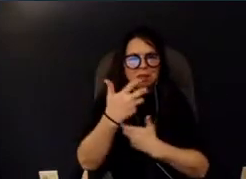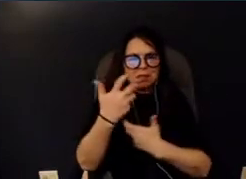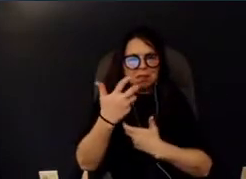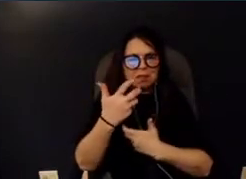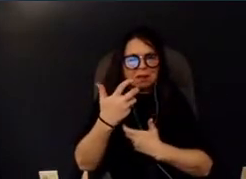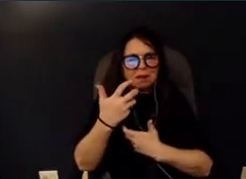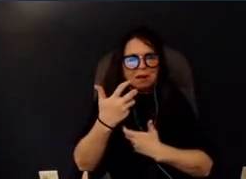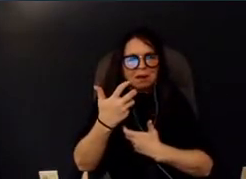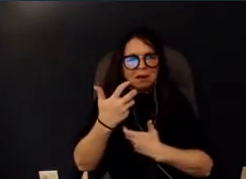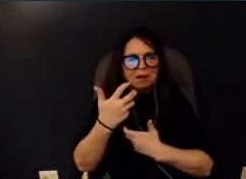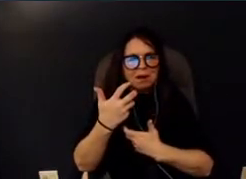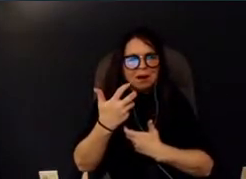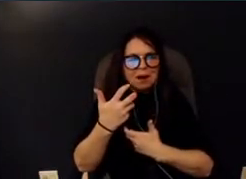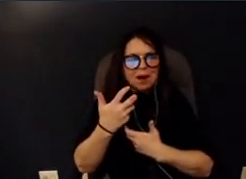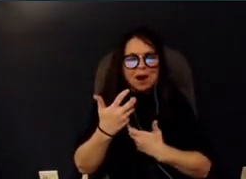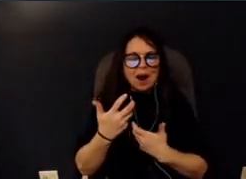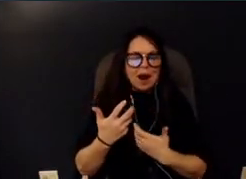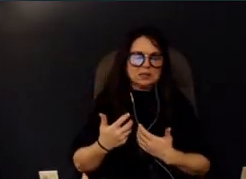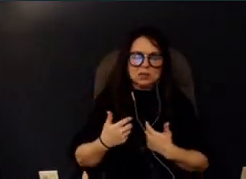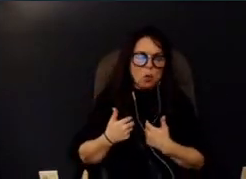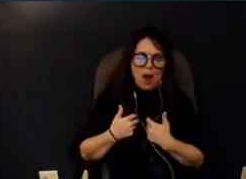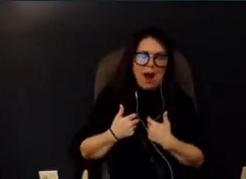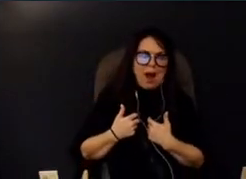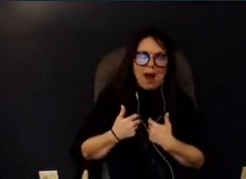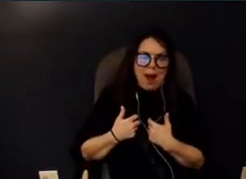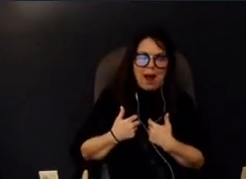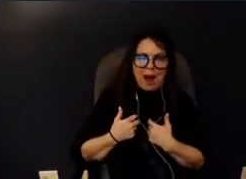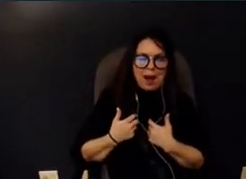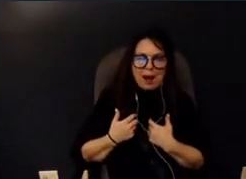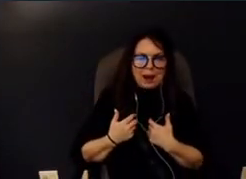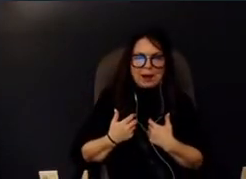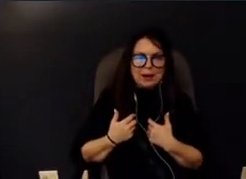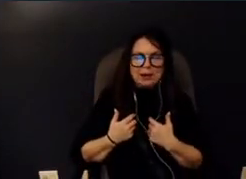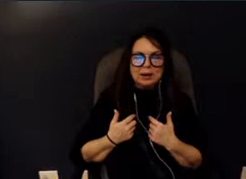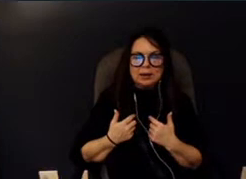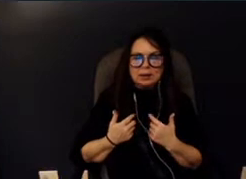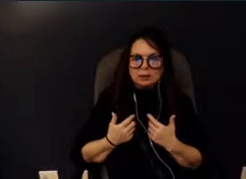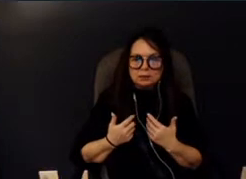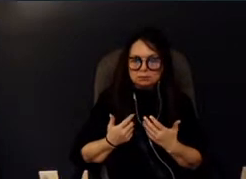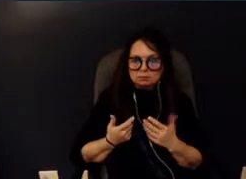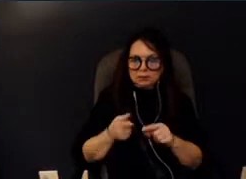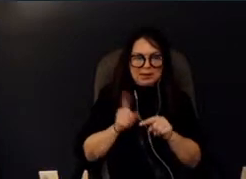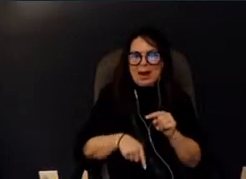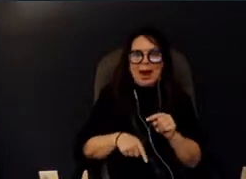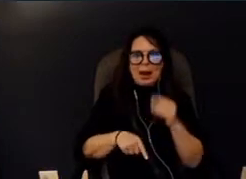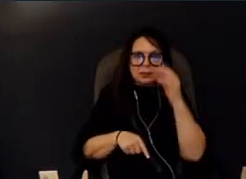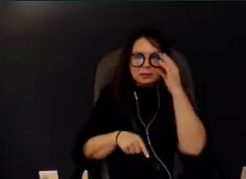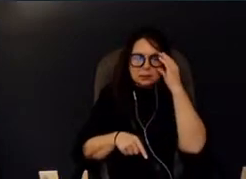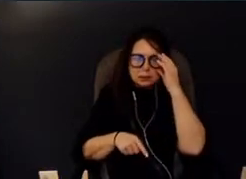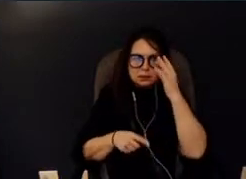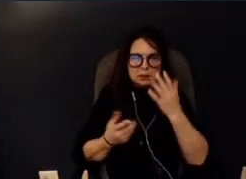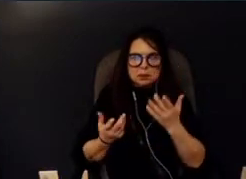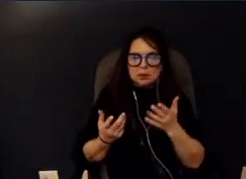And so I won't be able to move along with some of my more